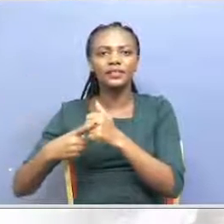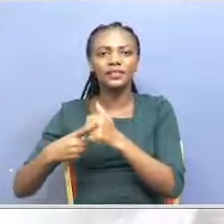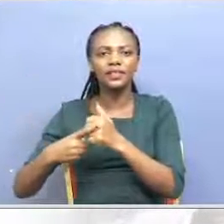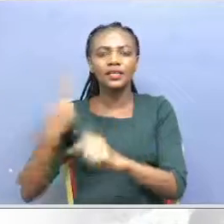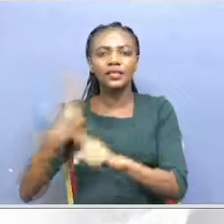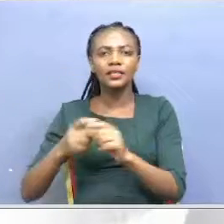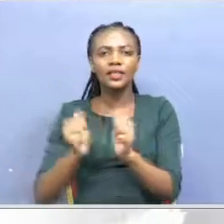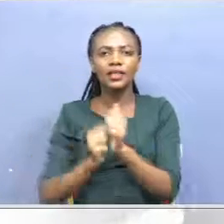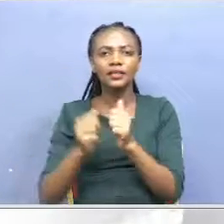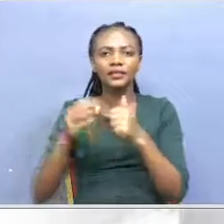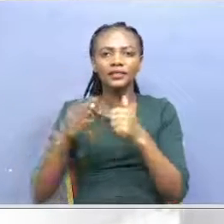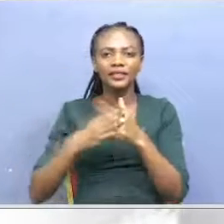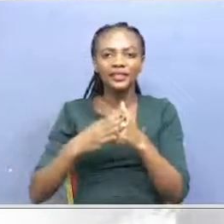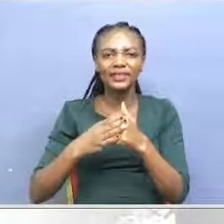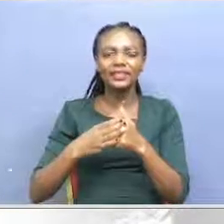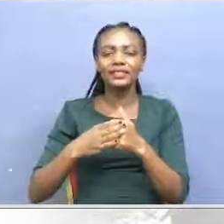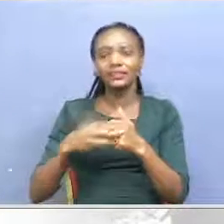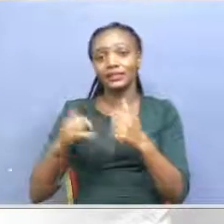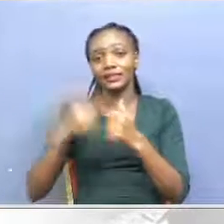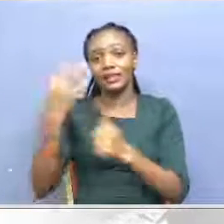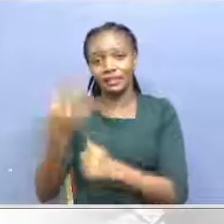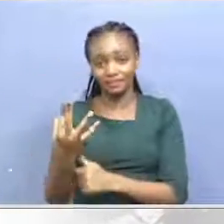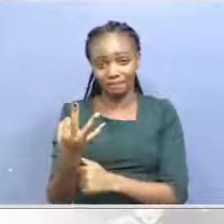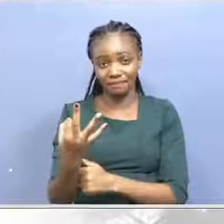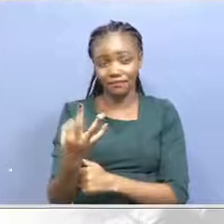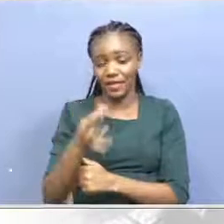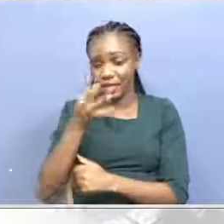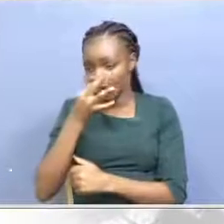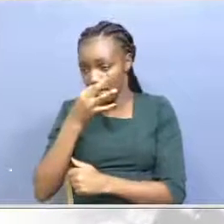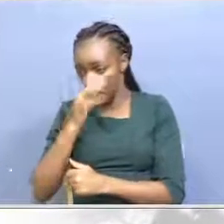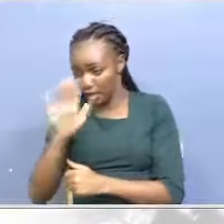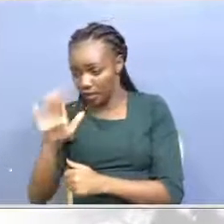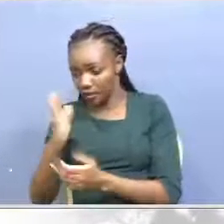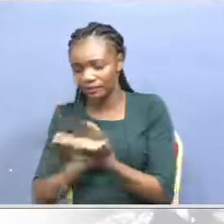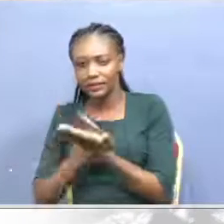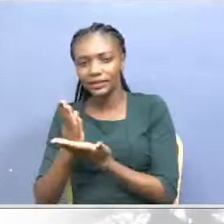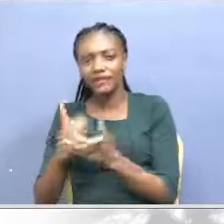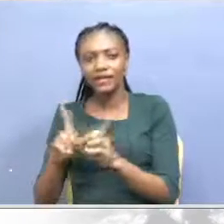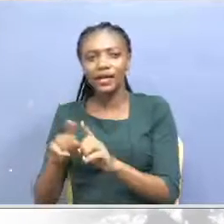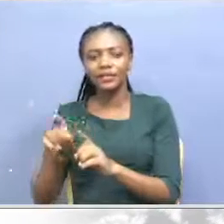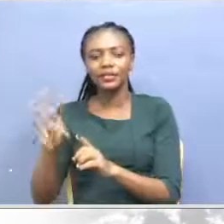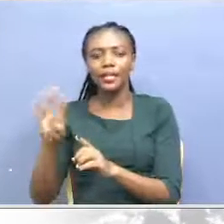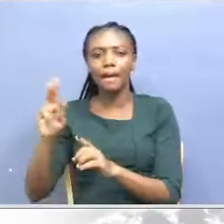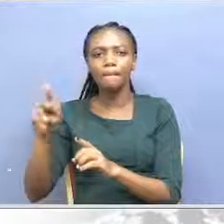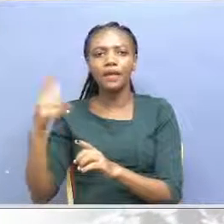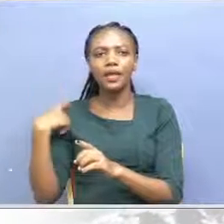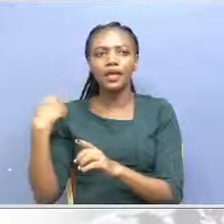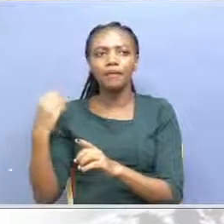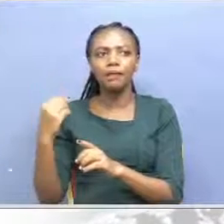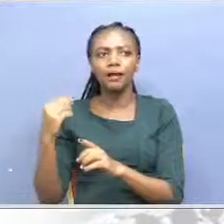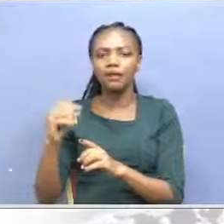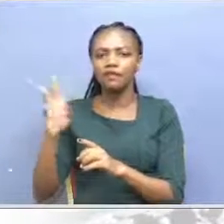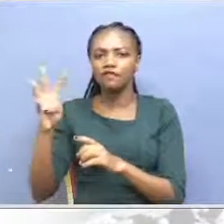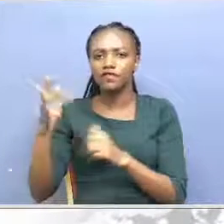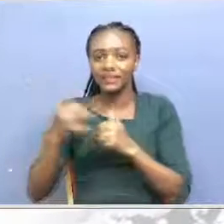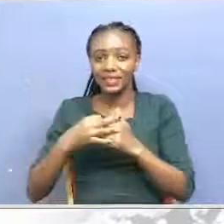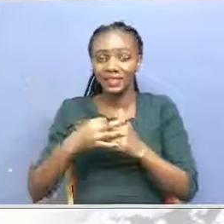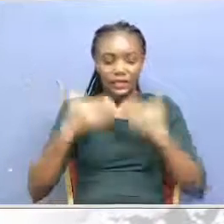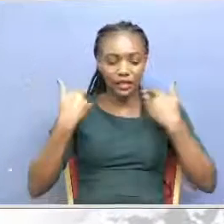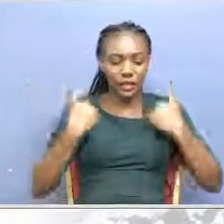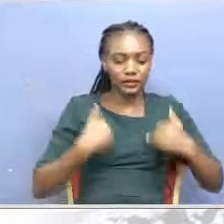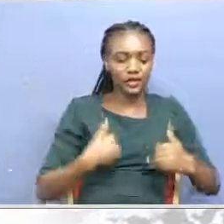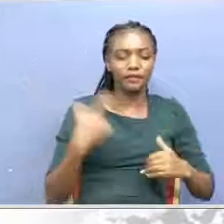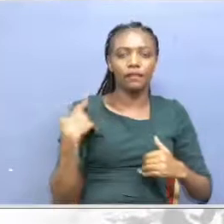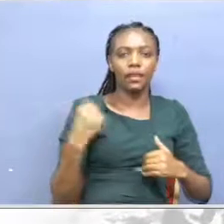mwaka wa 63. Yeye alikuwa mjumbe namba 48. Na mimi nilikuwa